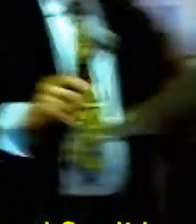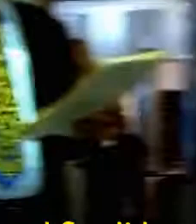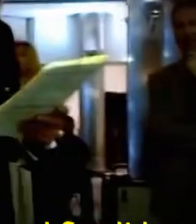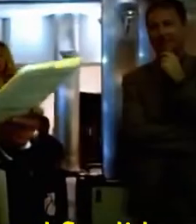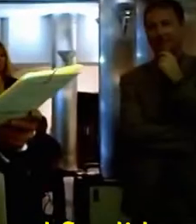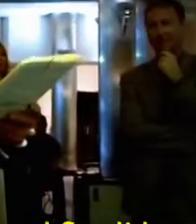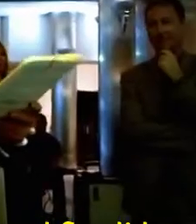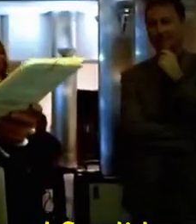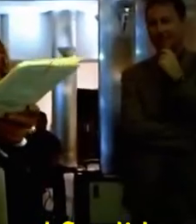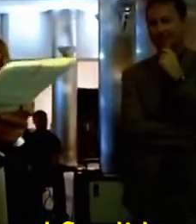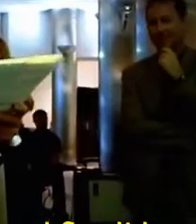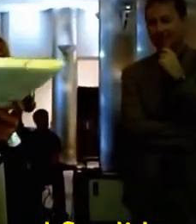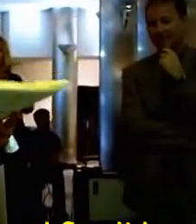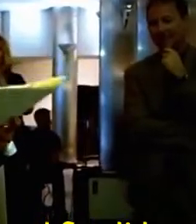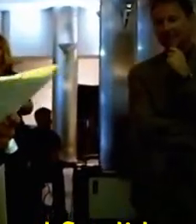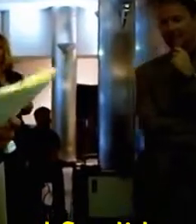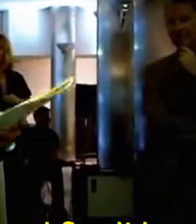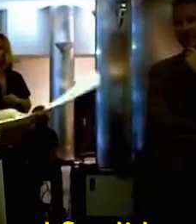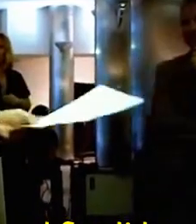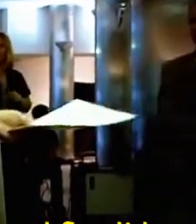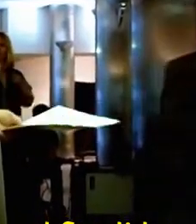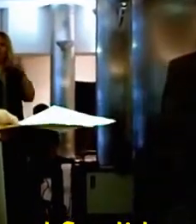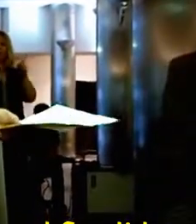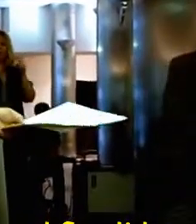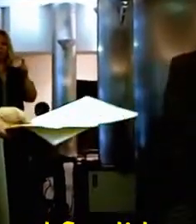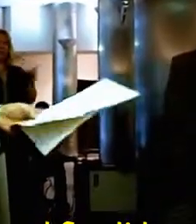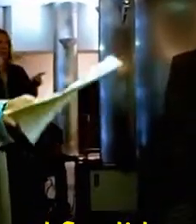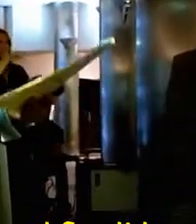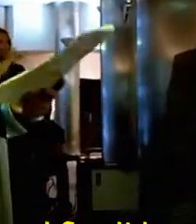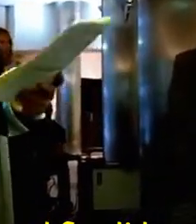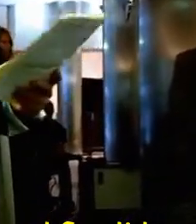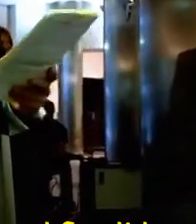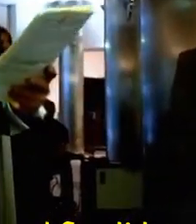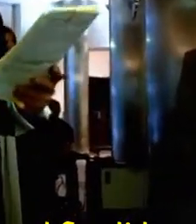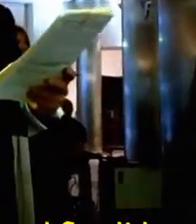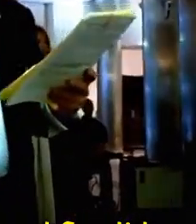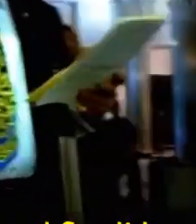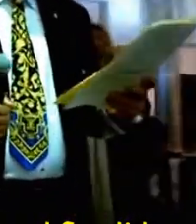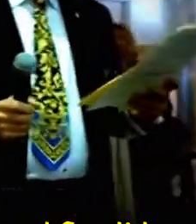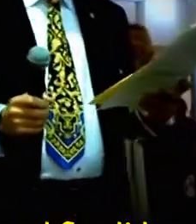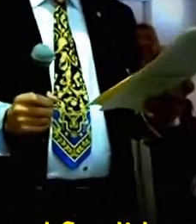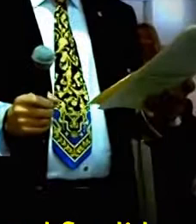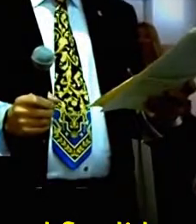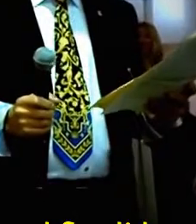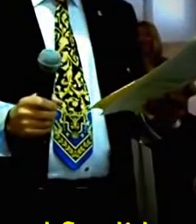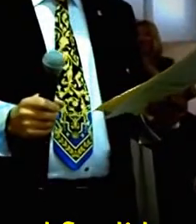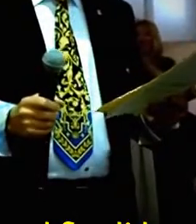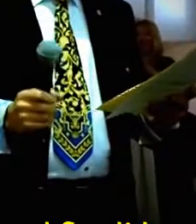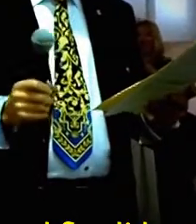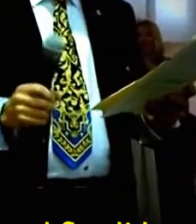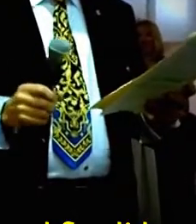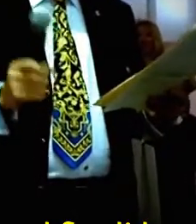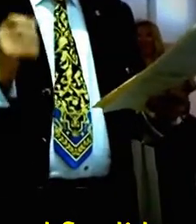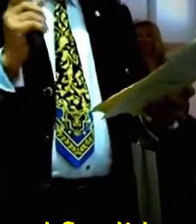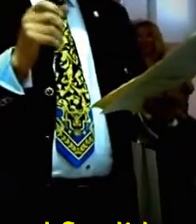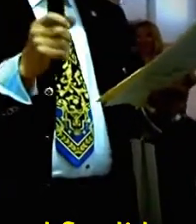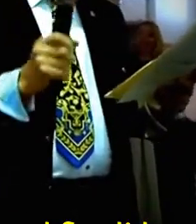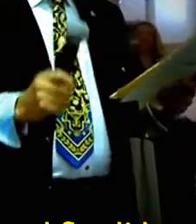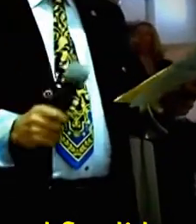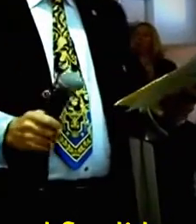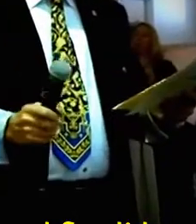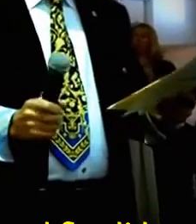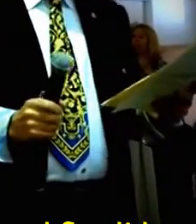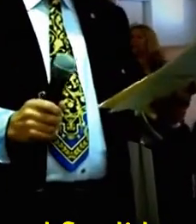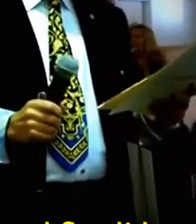I refuse to be crippled by the charities. Are you going to call the police? I refuse to be crippled by the charities that advocate